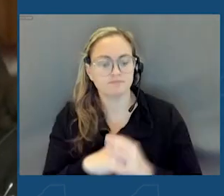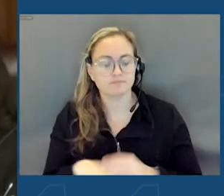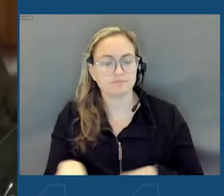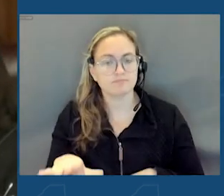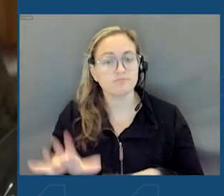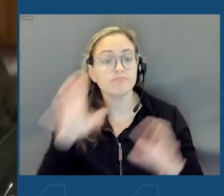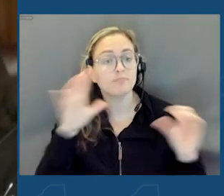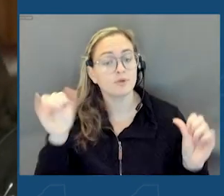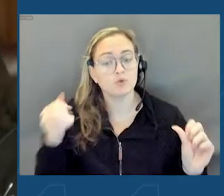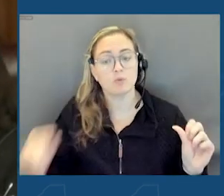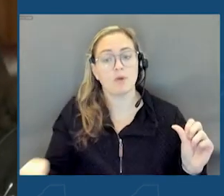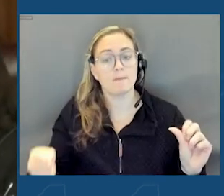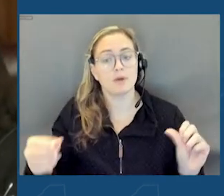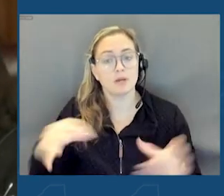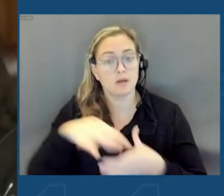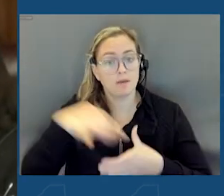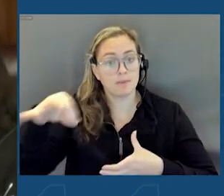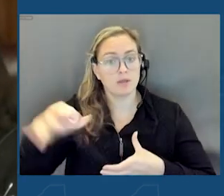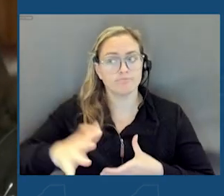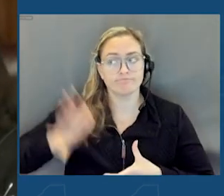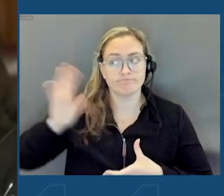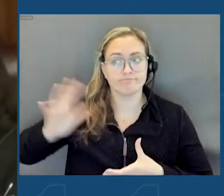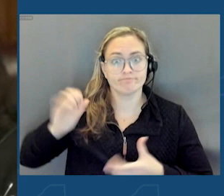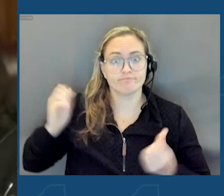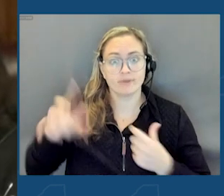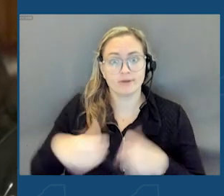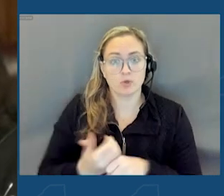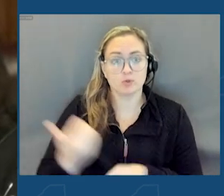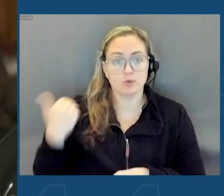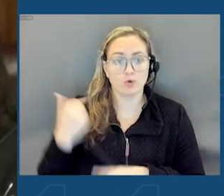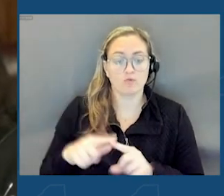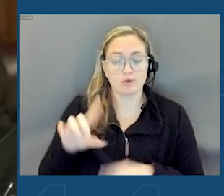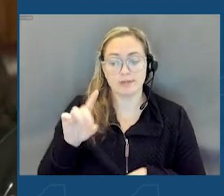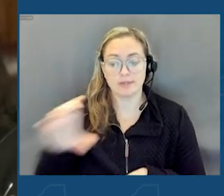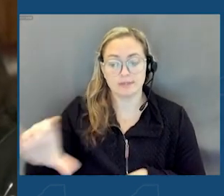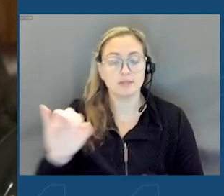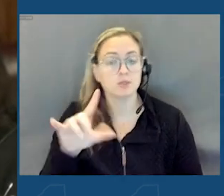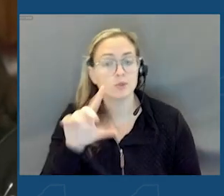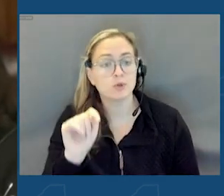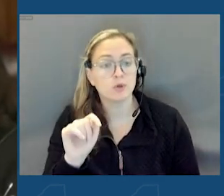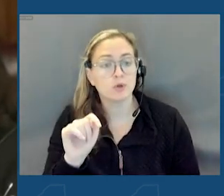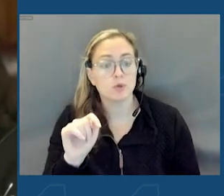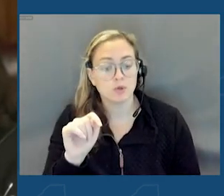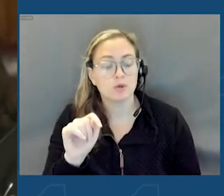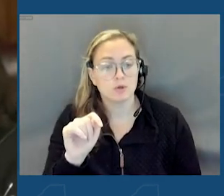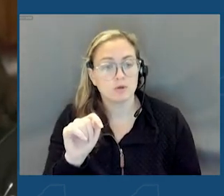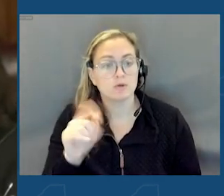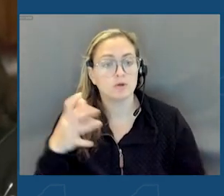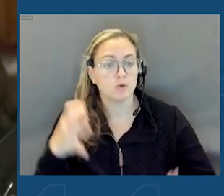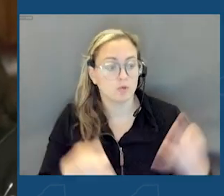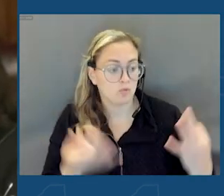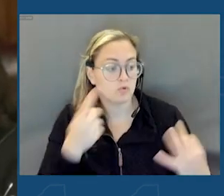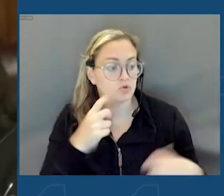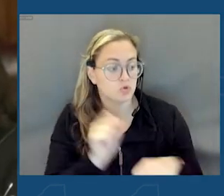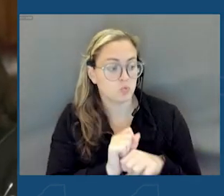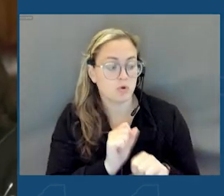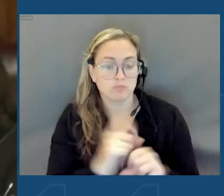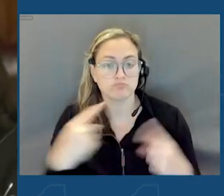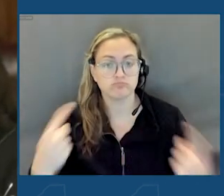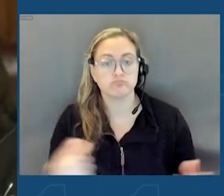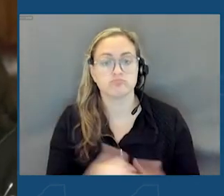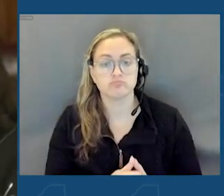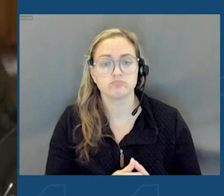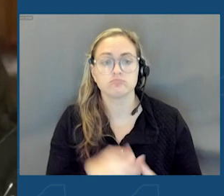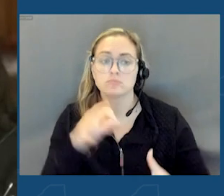her many years ago to serve on the United States Court of Appeals for the D.C. Circuit, the court on which Judge Wald sat. Her nomination